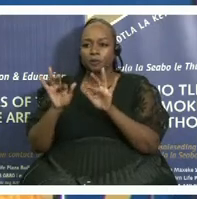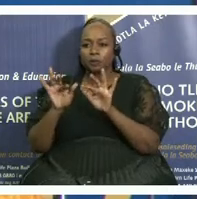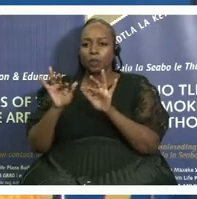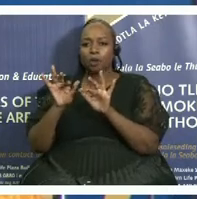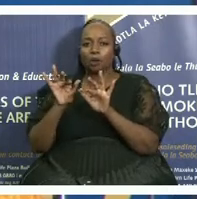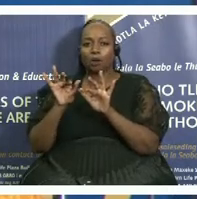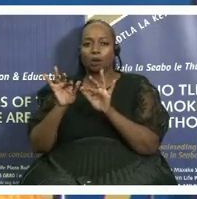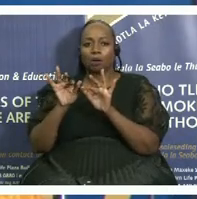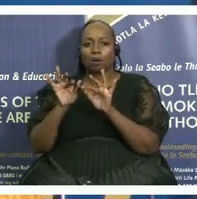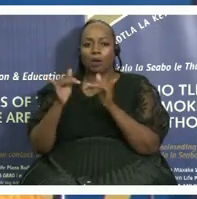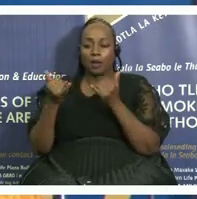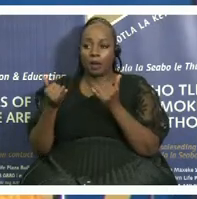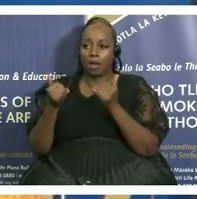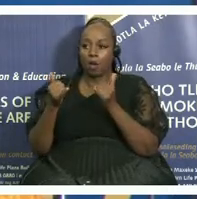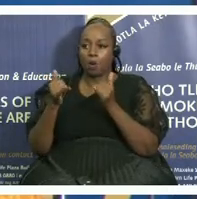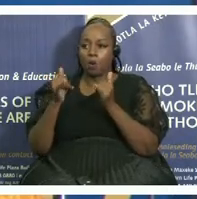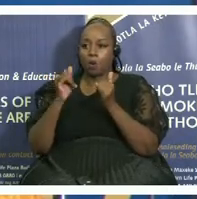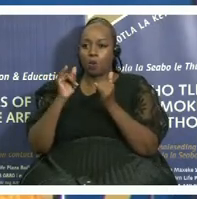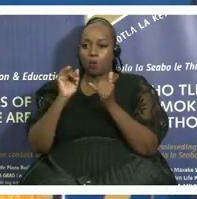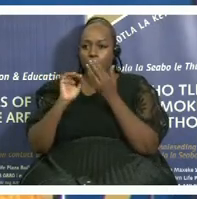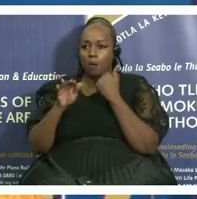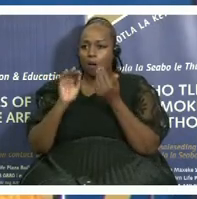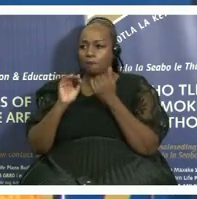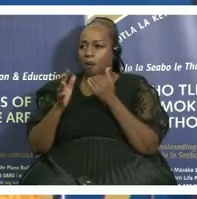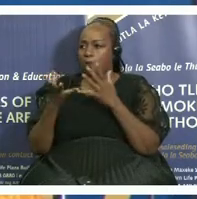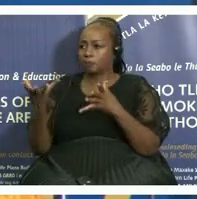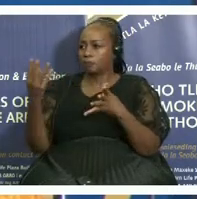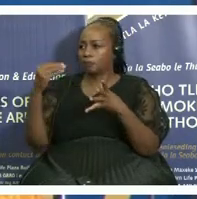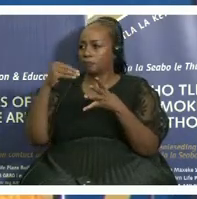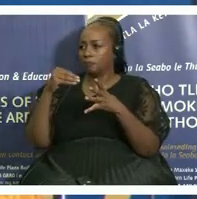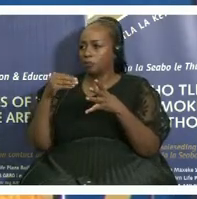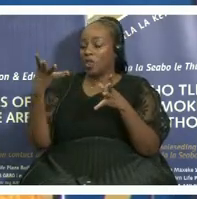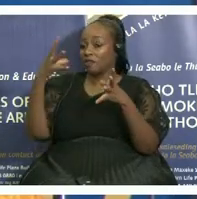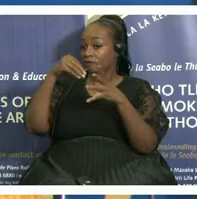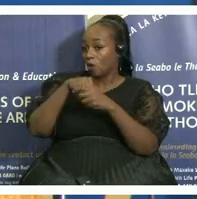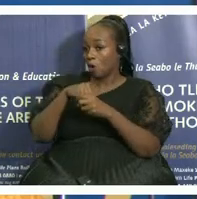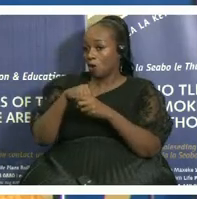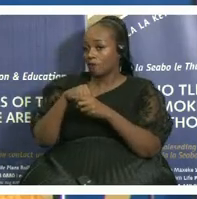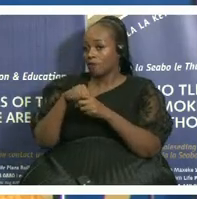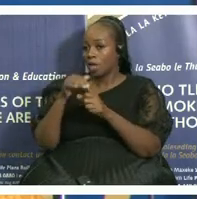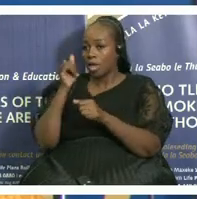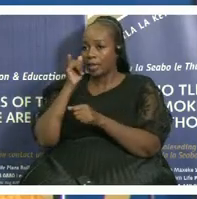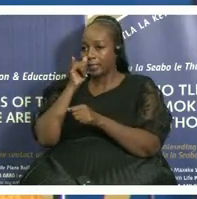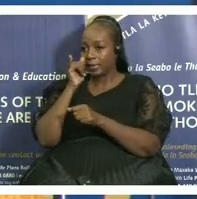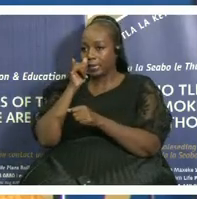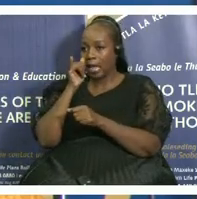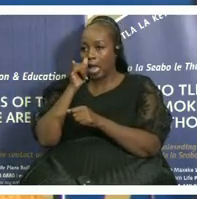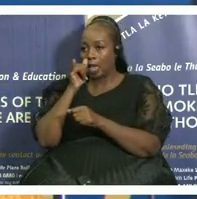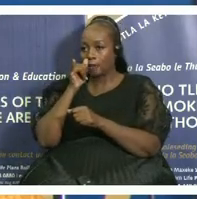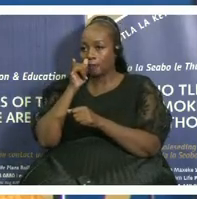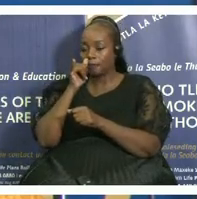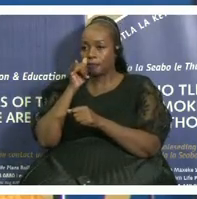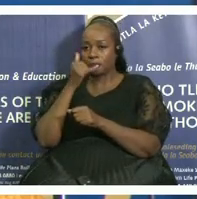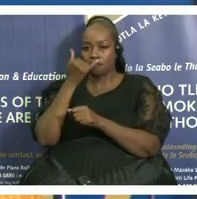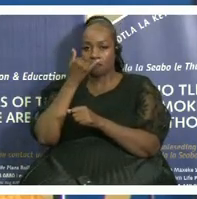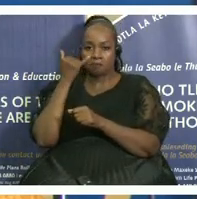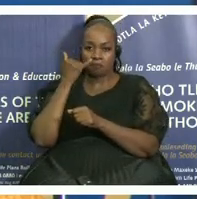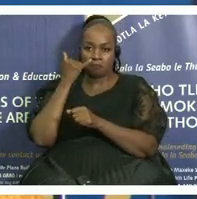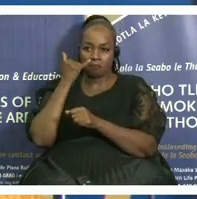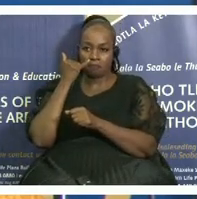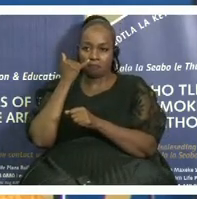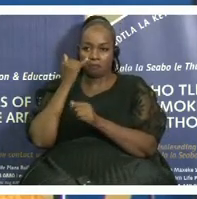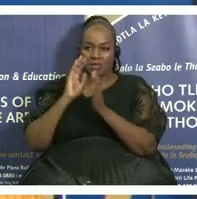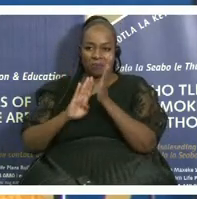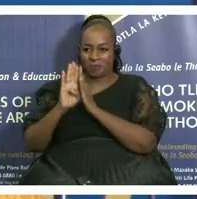with the same period in the previous years. Ena kaofela e libile ho sotla